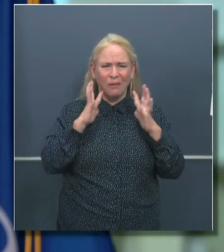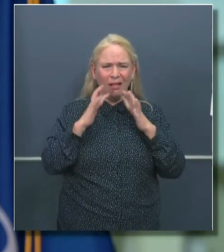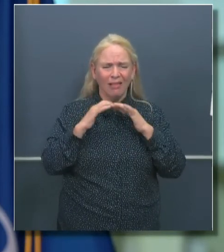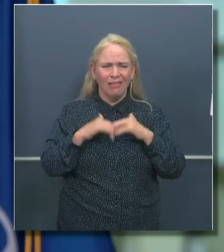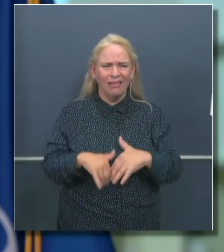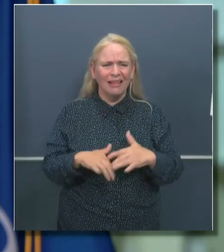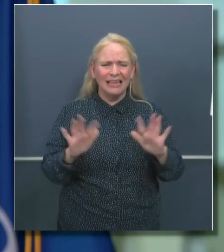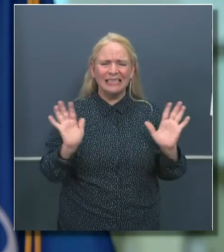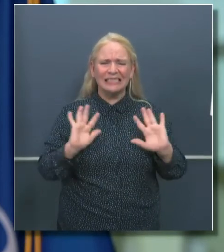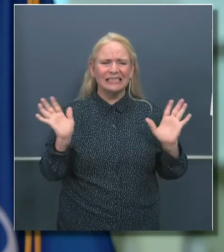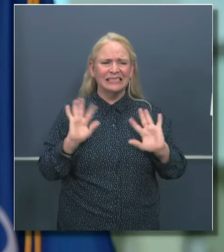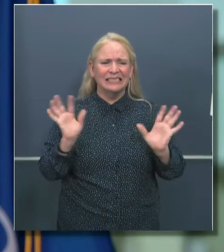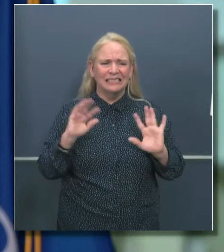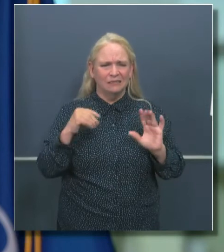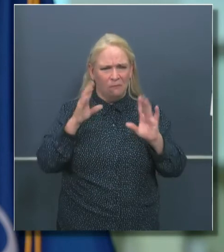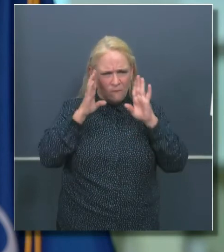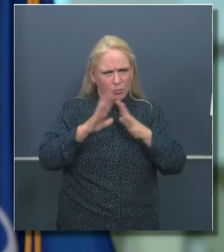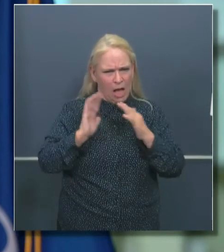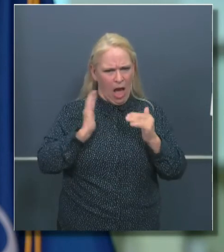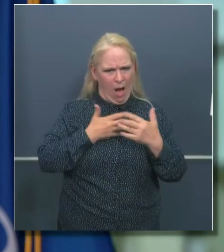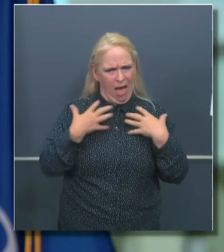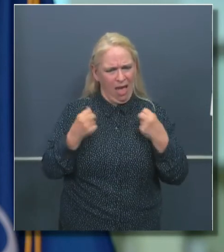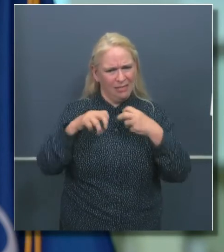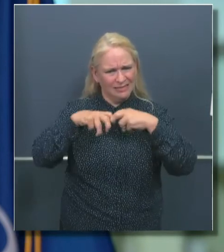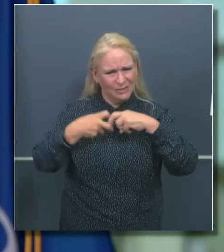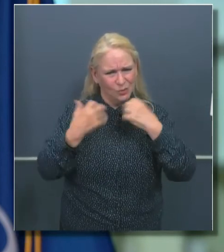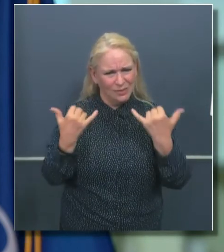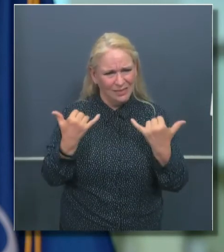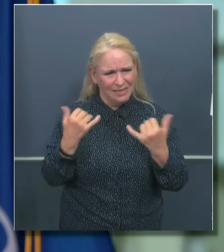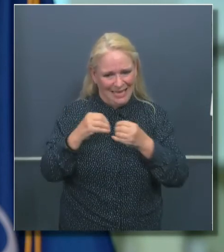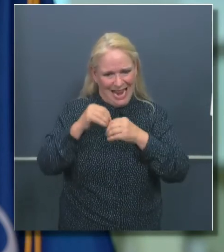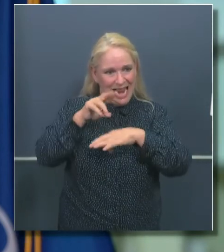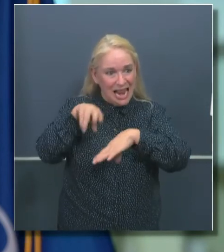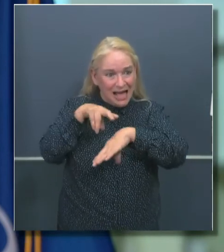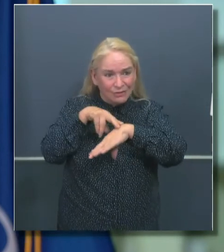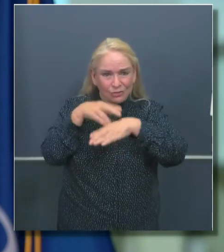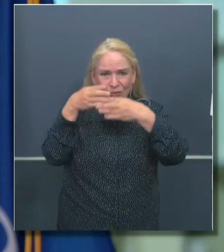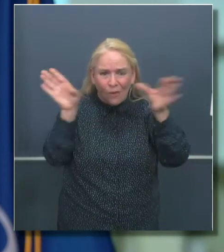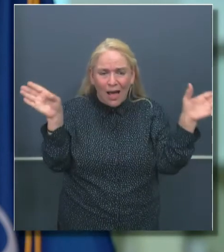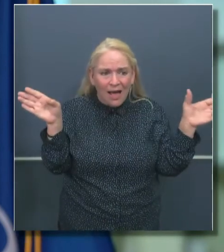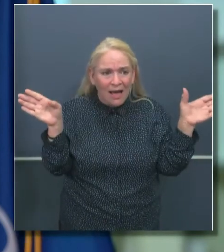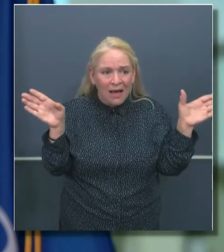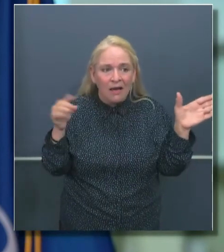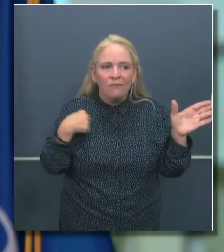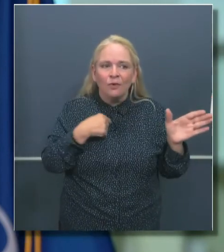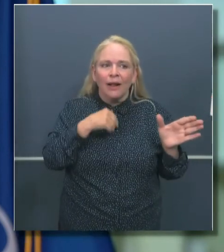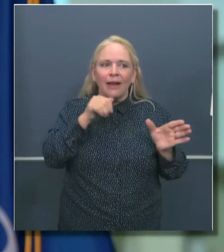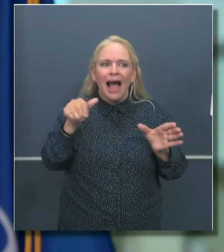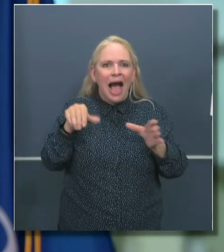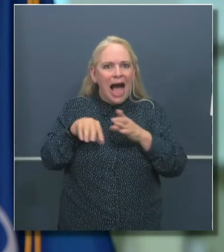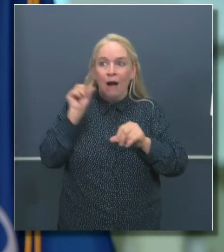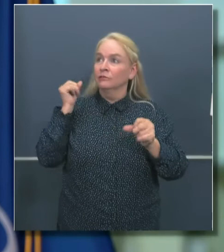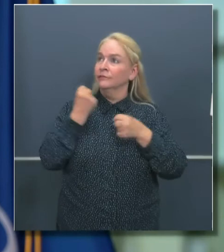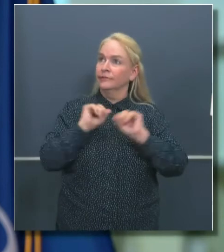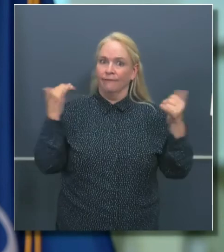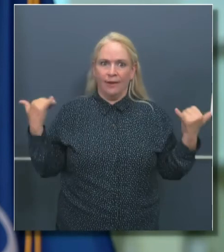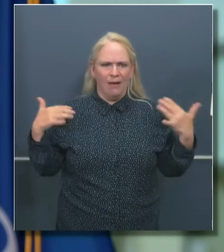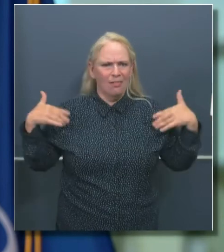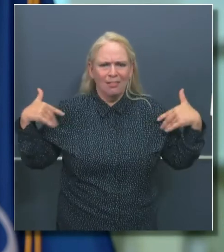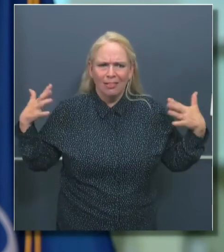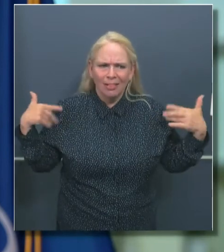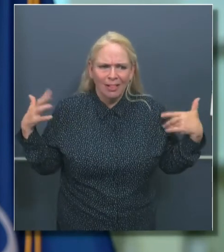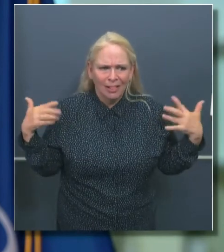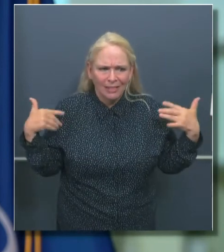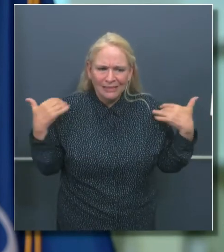health crisis in this nation. We are not out of this crisis. We're still in the first wave of this crisis.